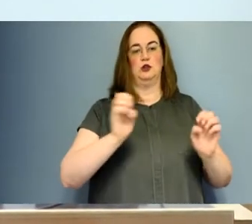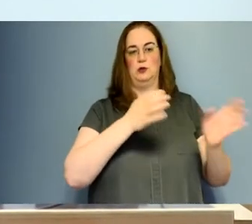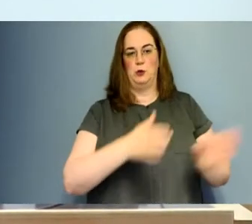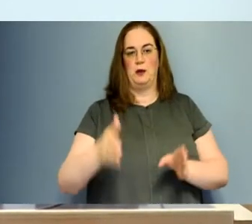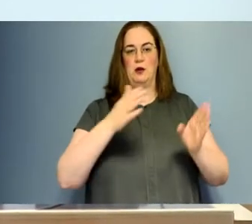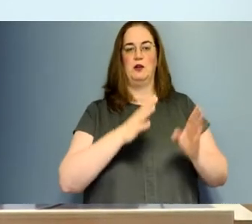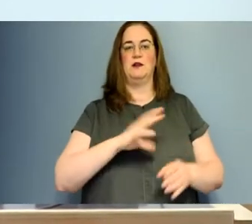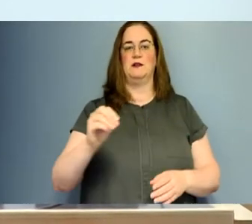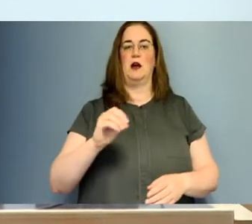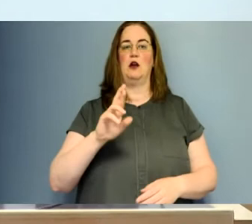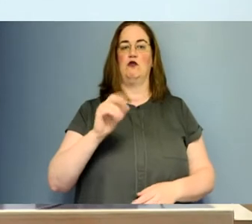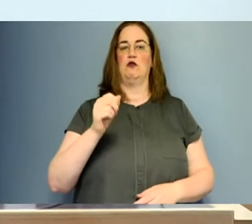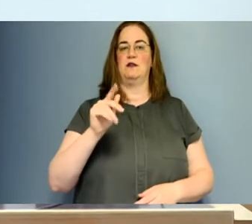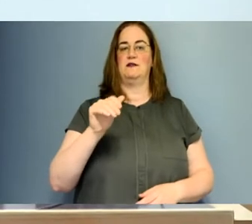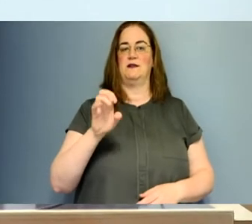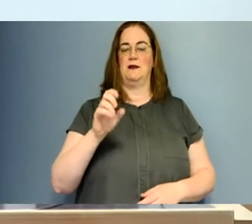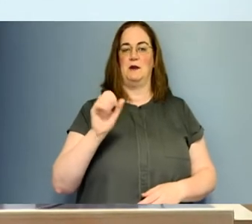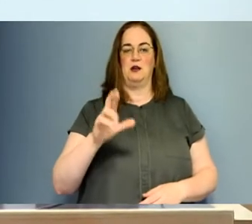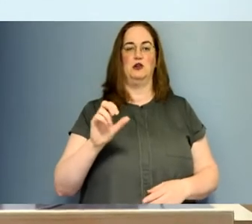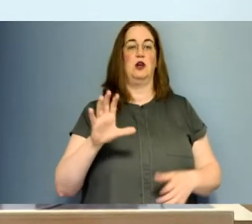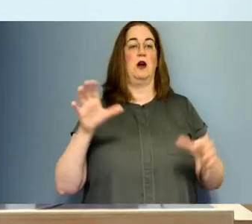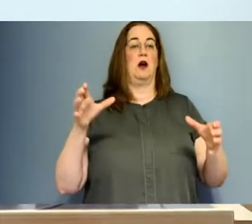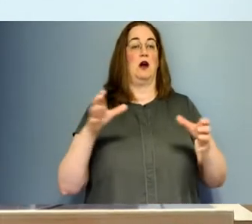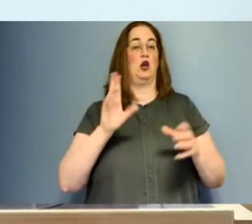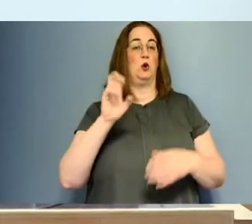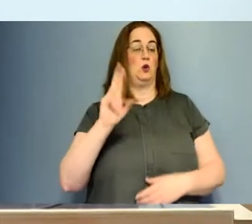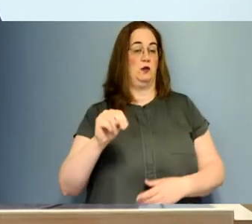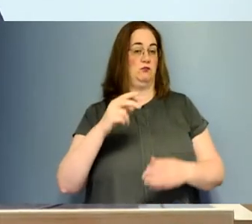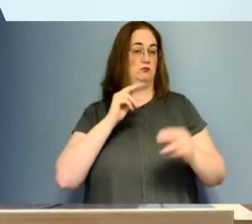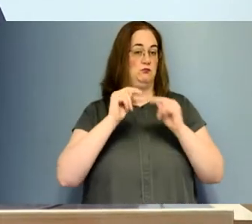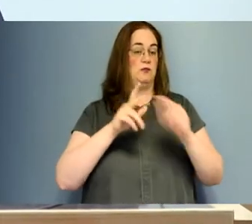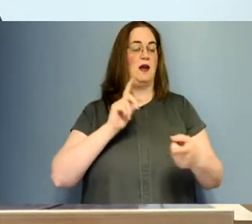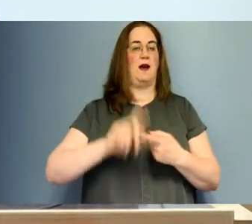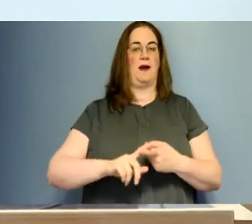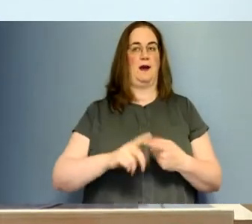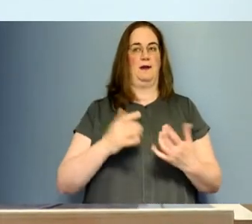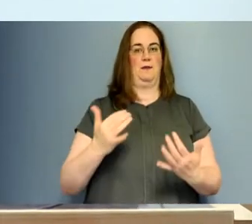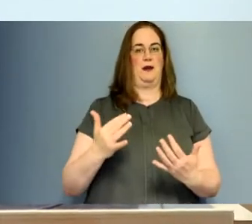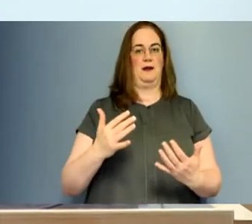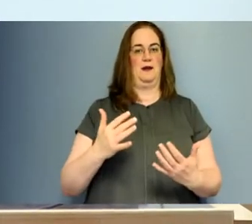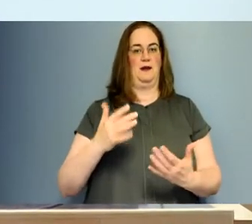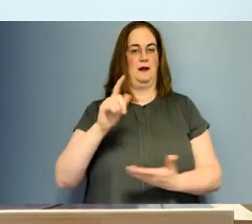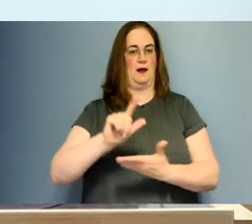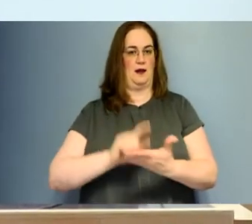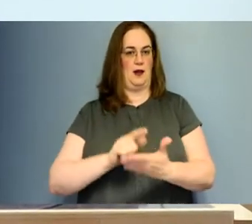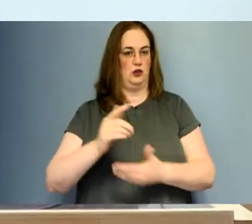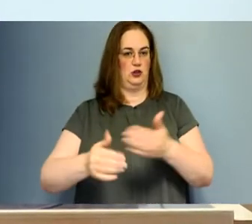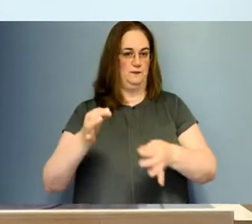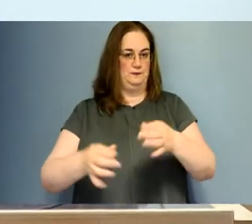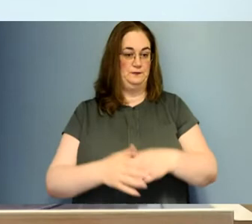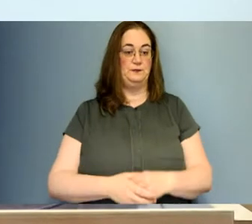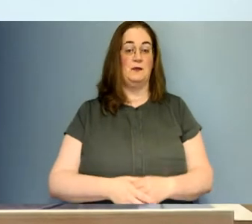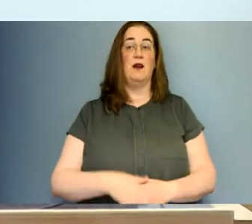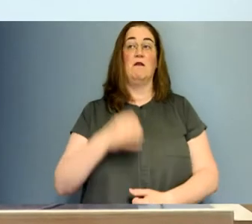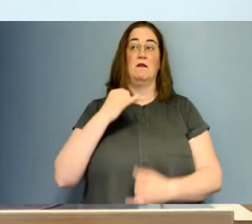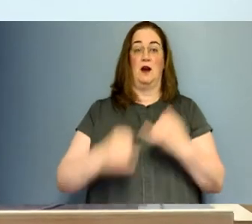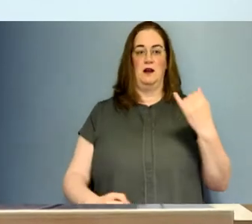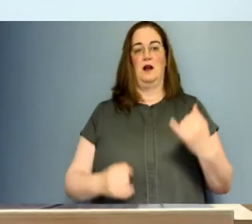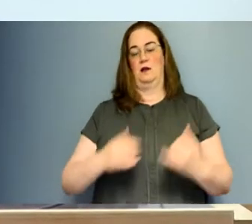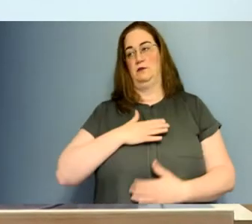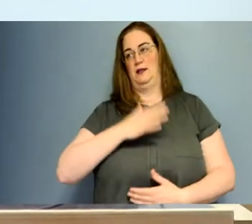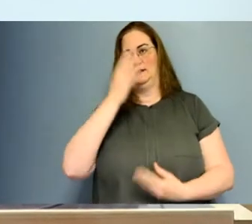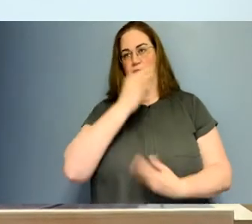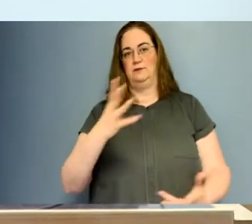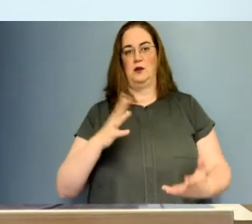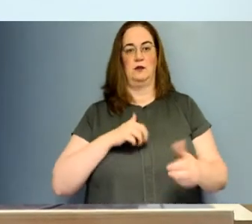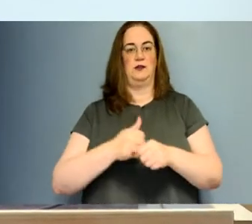preparedness, and real estate matters, collective bargaining, and pending litigation. Finally, I'd like to, I'm pleased to really share an update